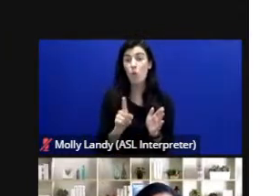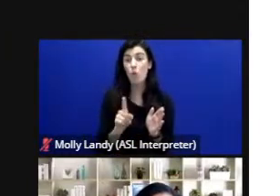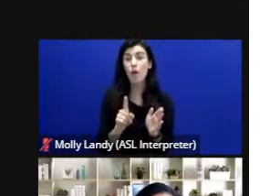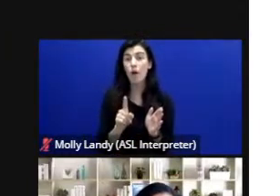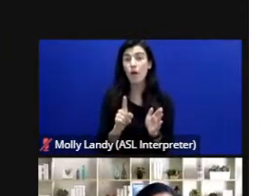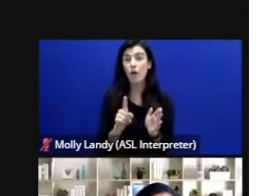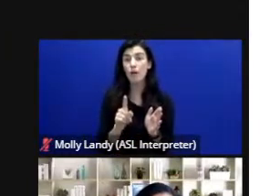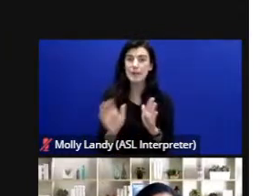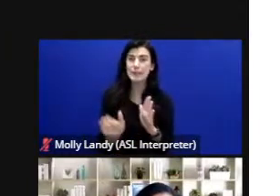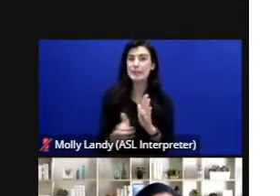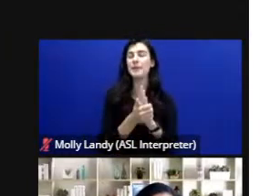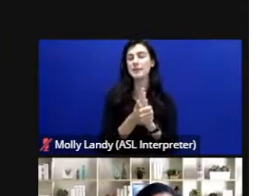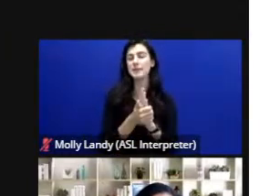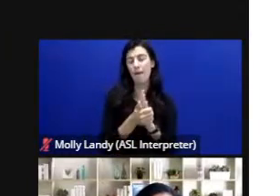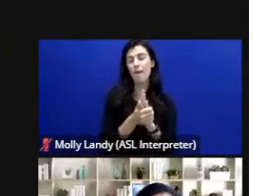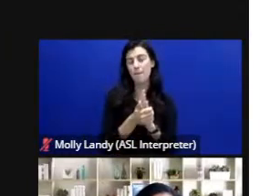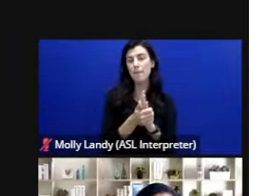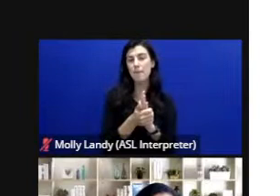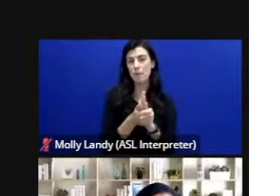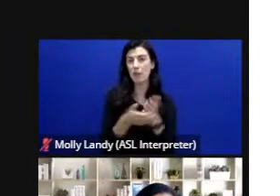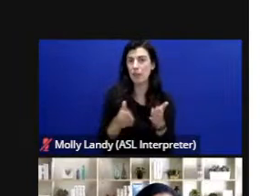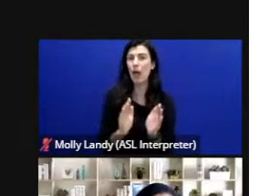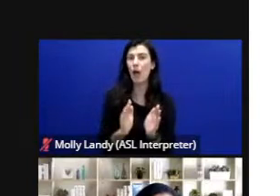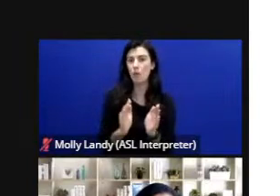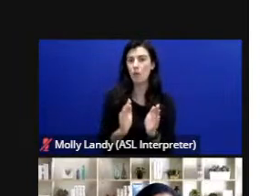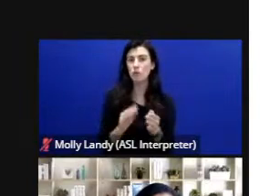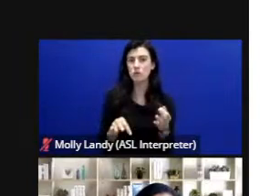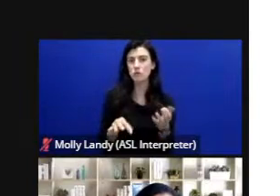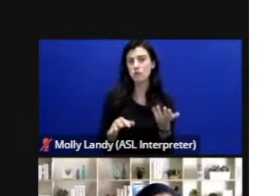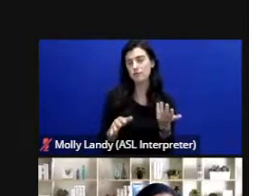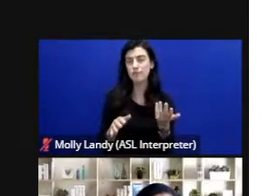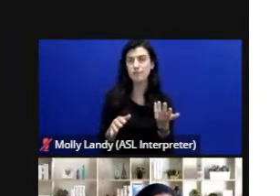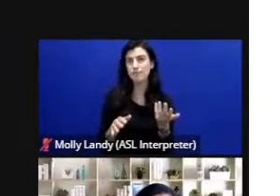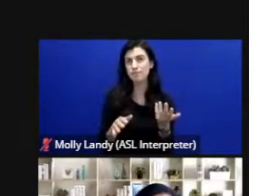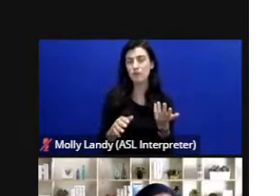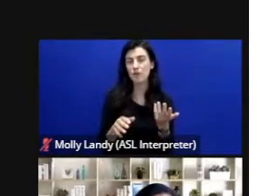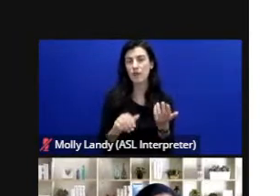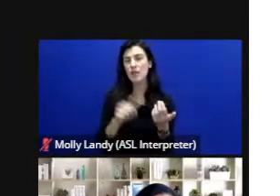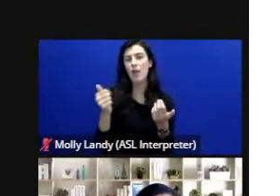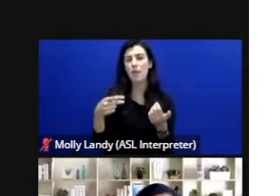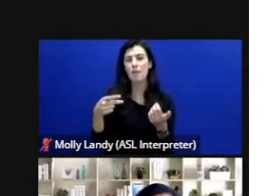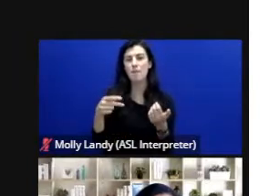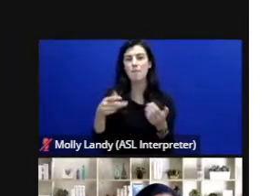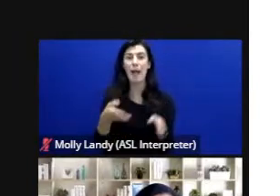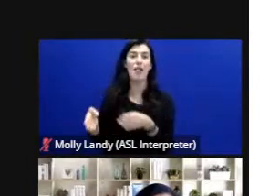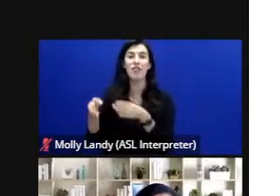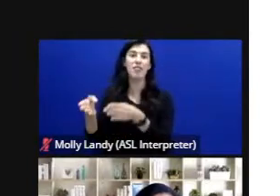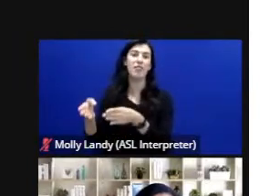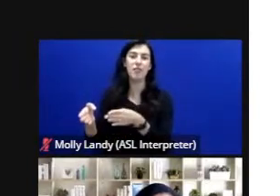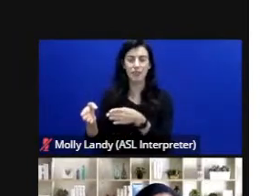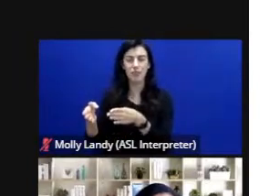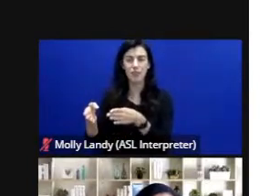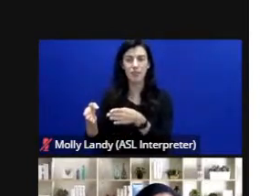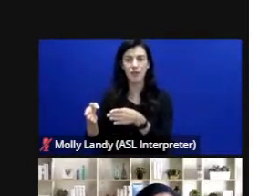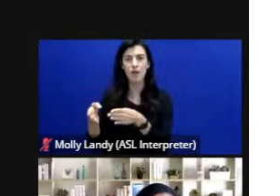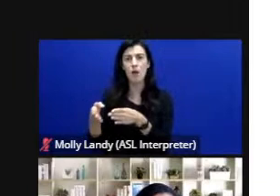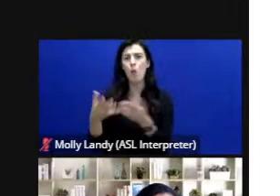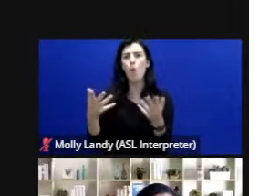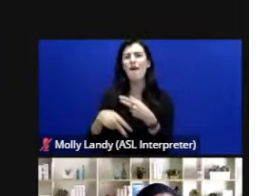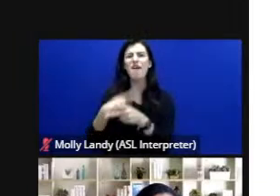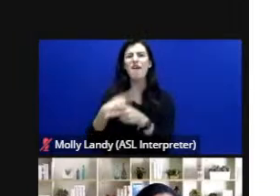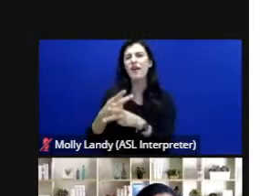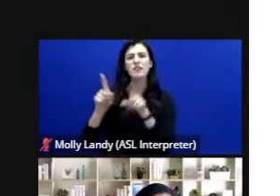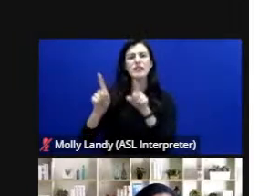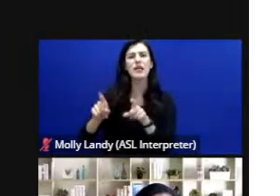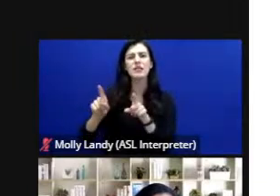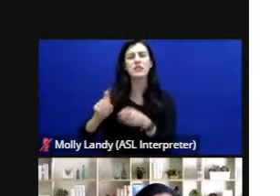addendum or a what's the word, a pass on the vaccine, what kind of testing schedule would